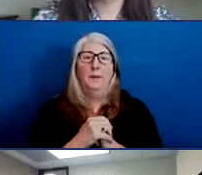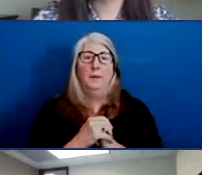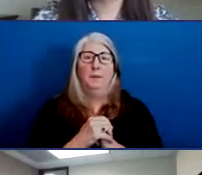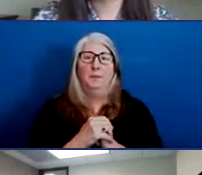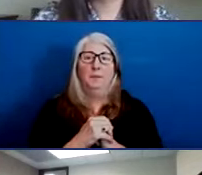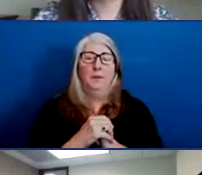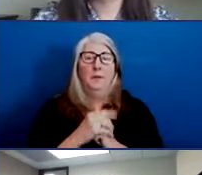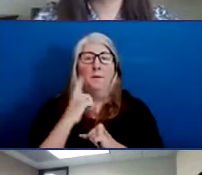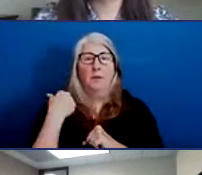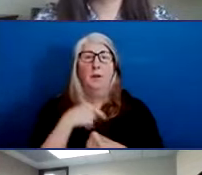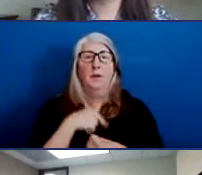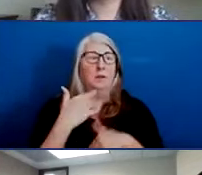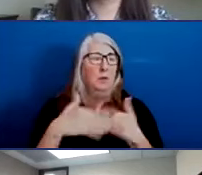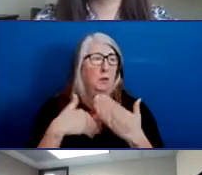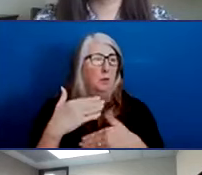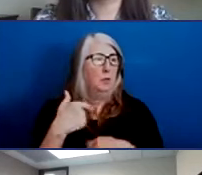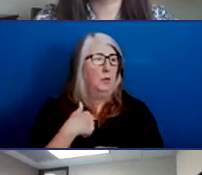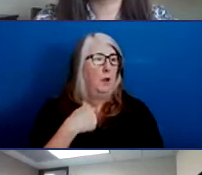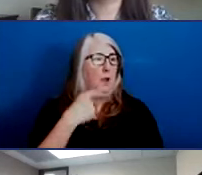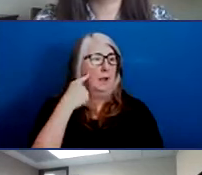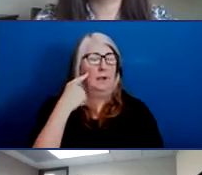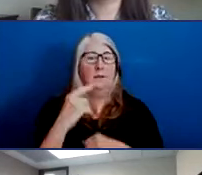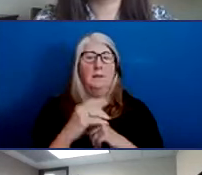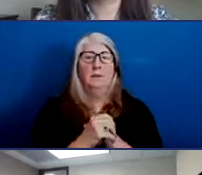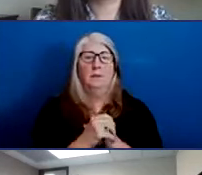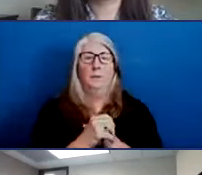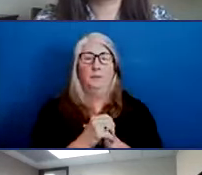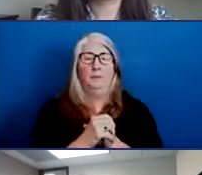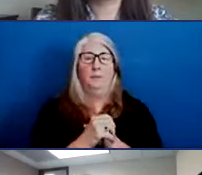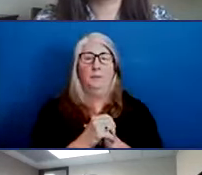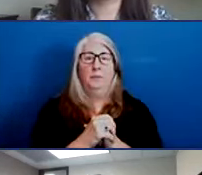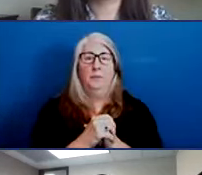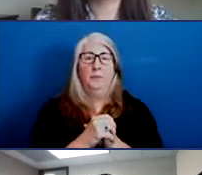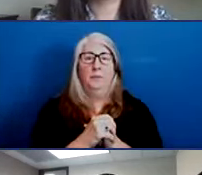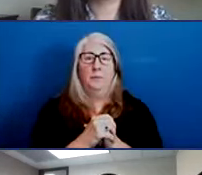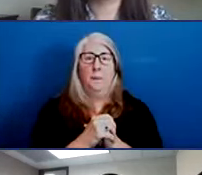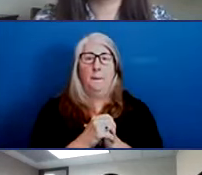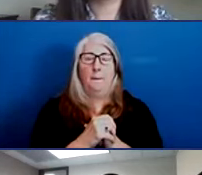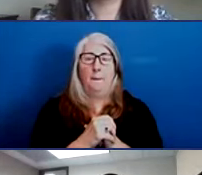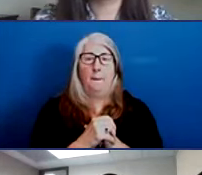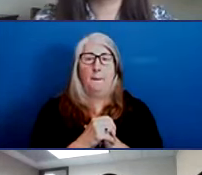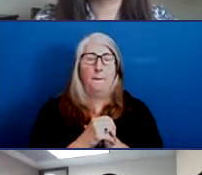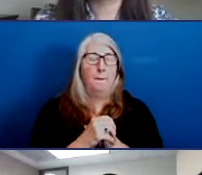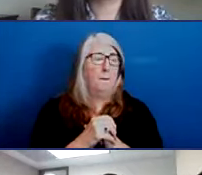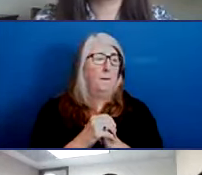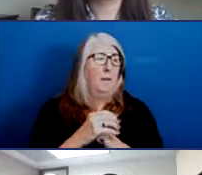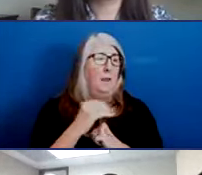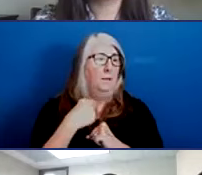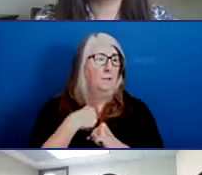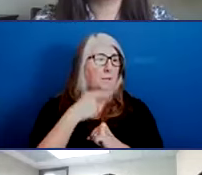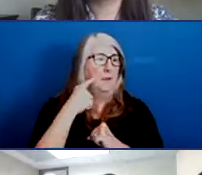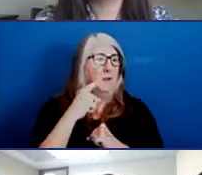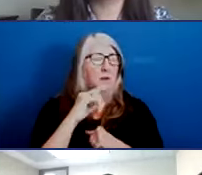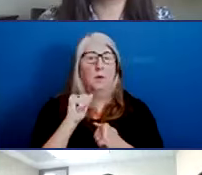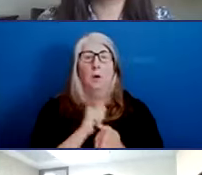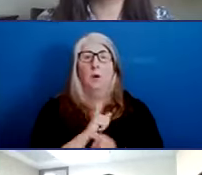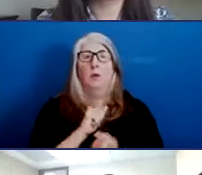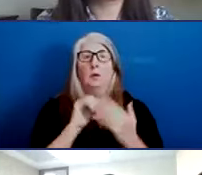back through. But I think those are great conversations to be having, and hopefully we're all, again, just building towards